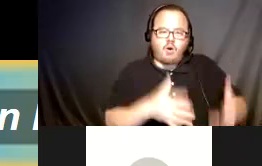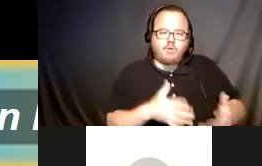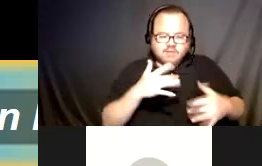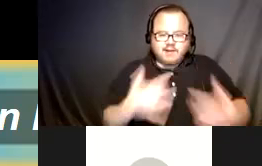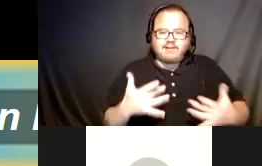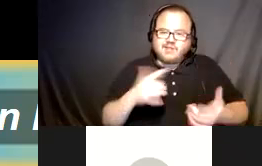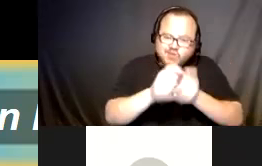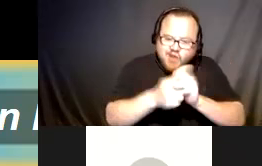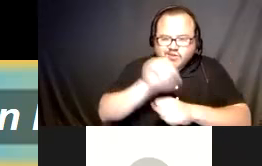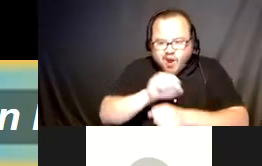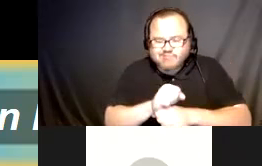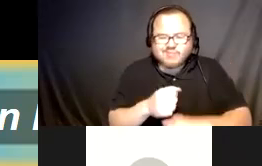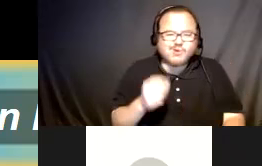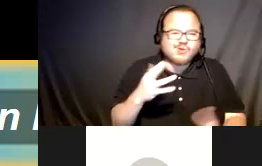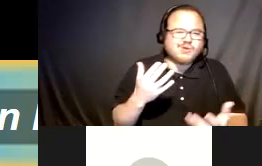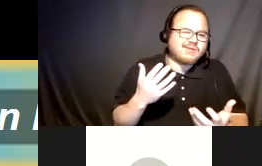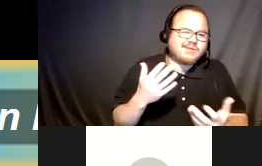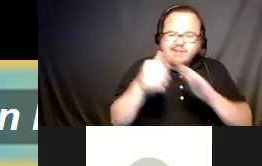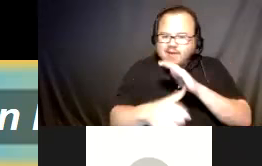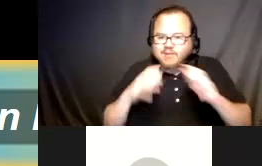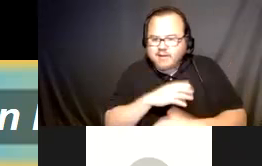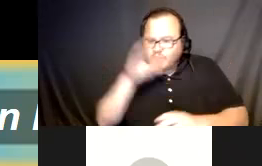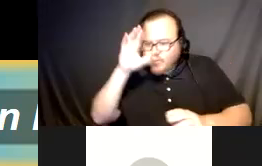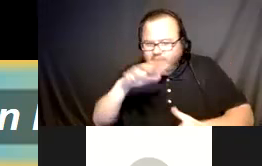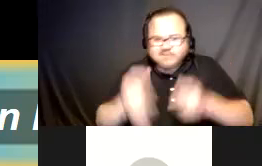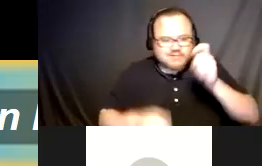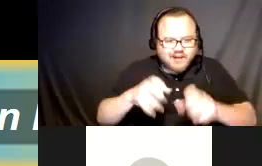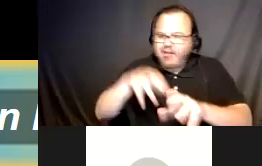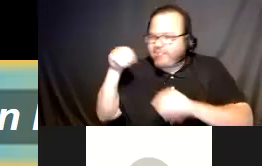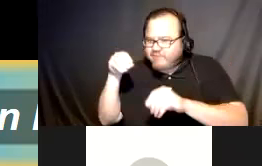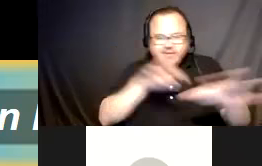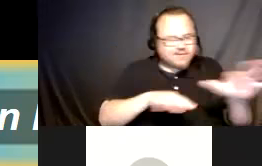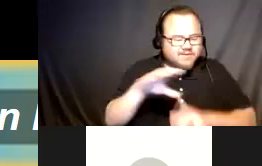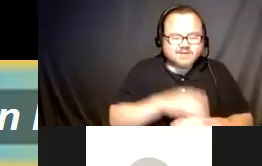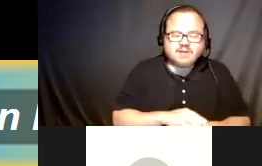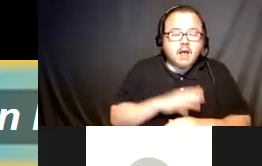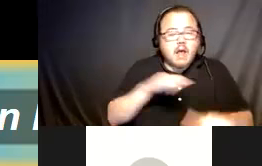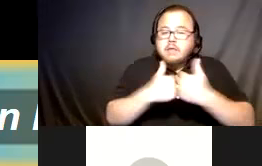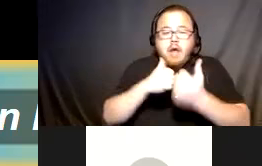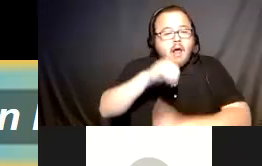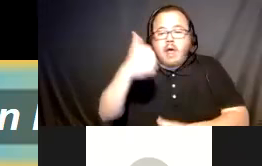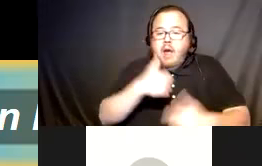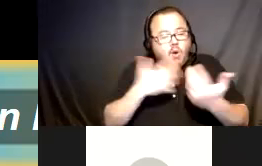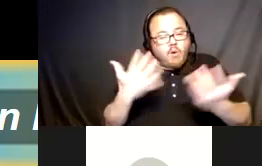jobs change, as other subcommittees know. So our barriers have been identifying